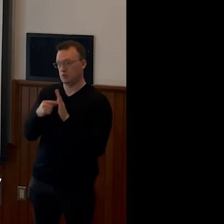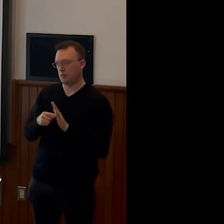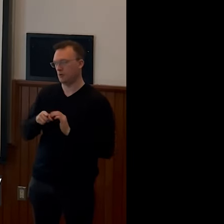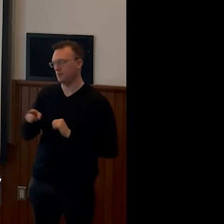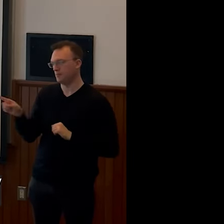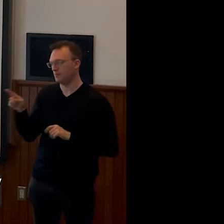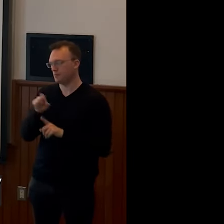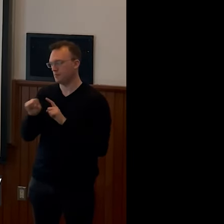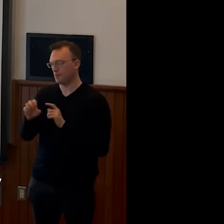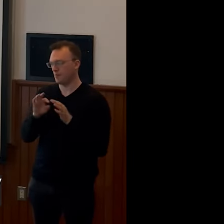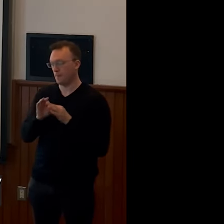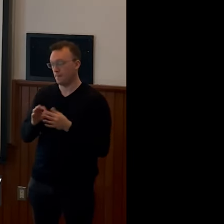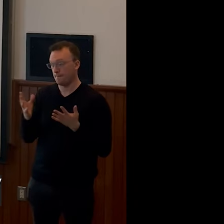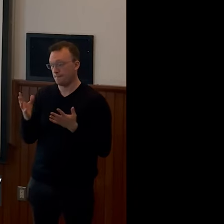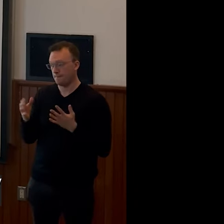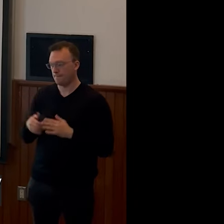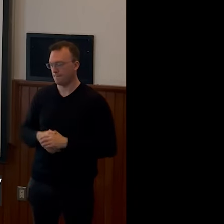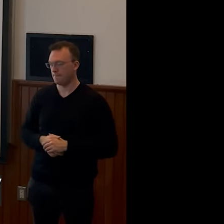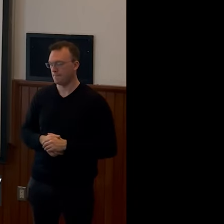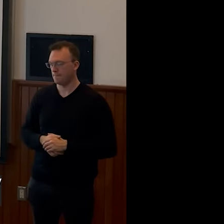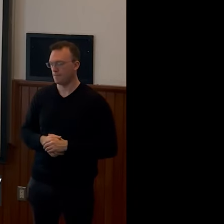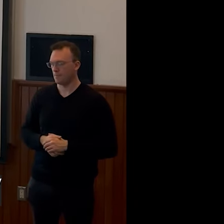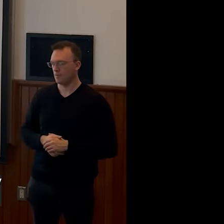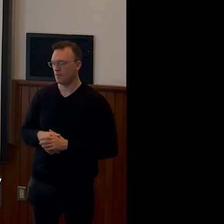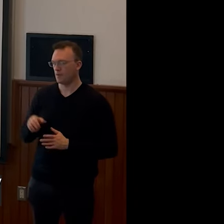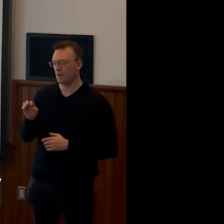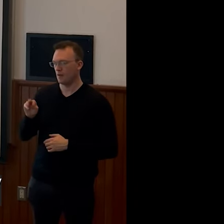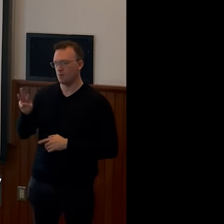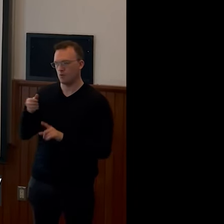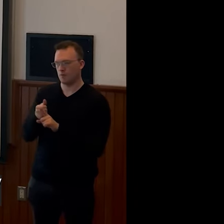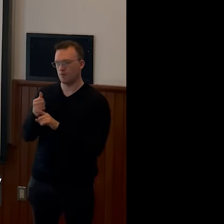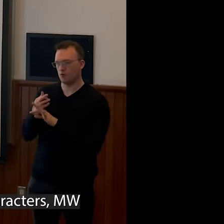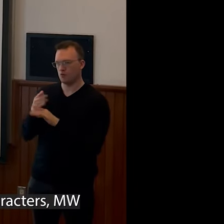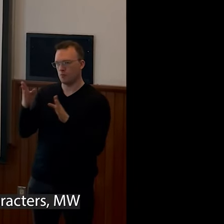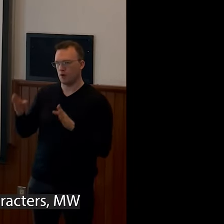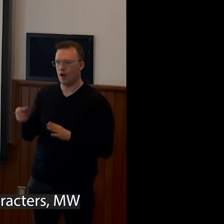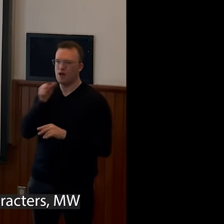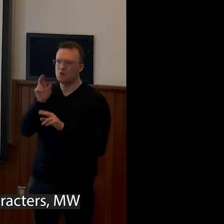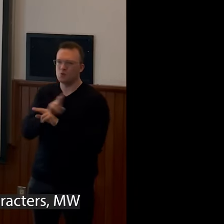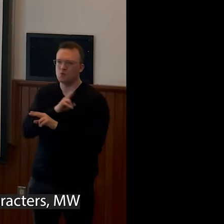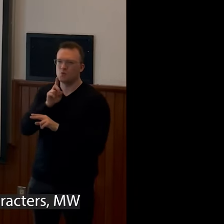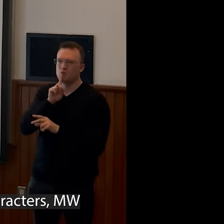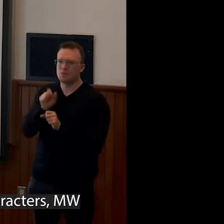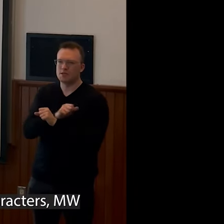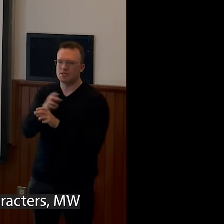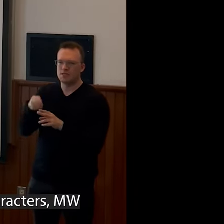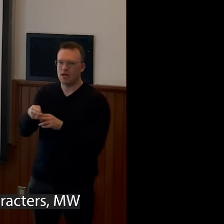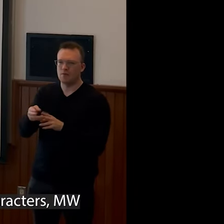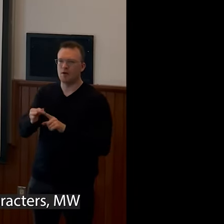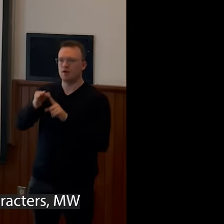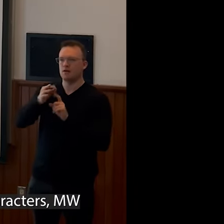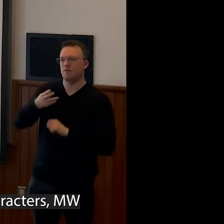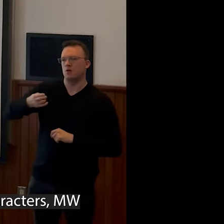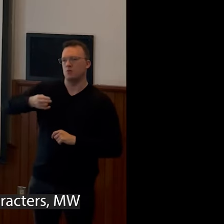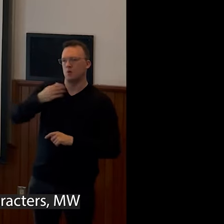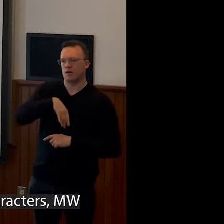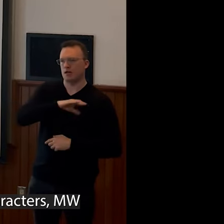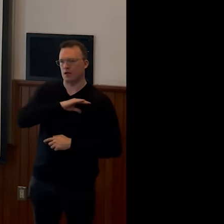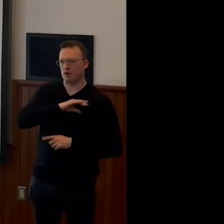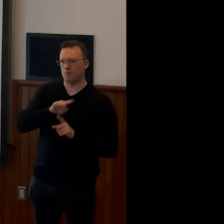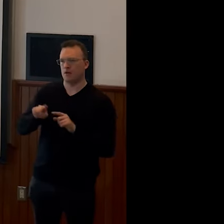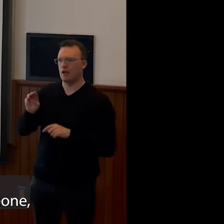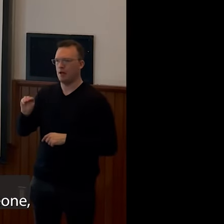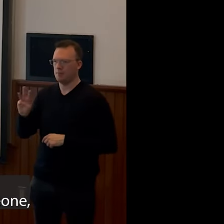case is about the MW is a German guy. I don't use the real name except for the historical character. But